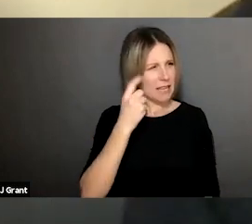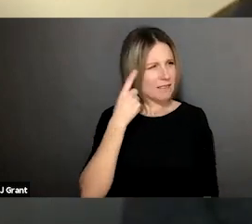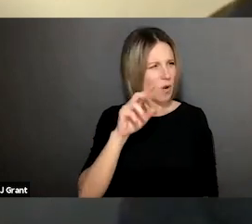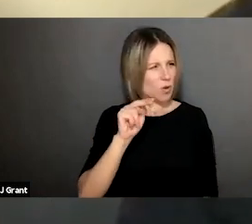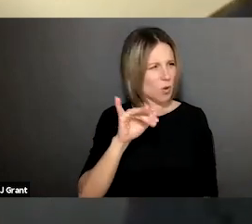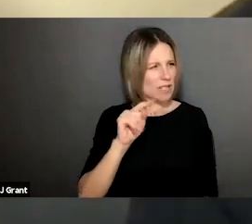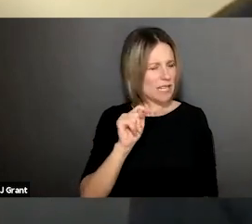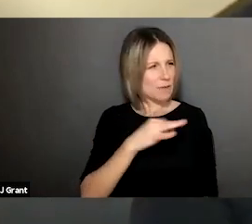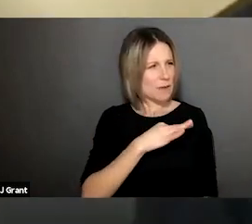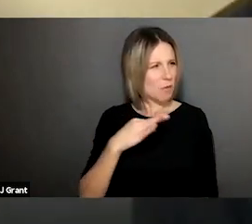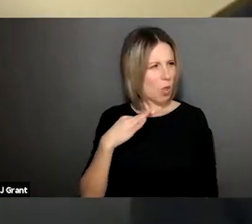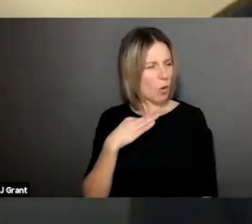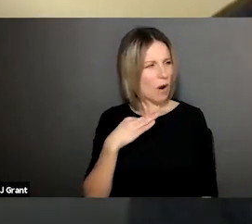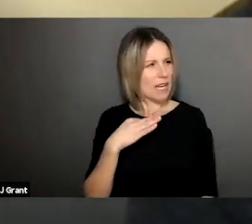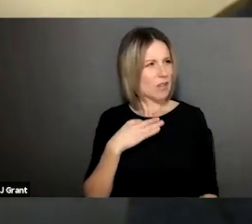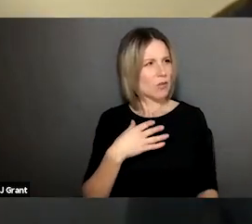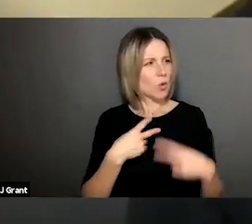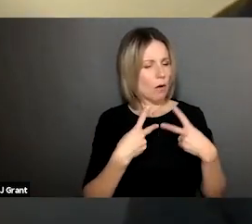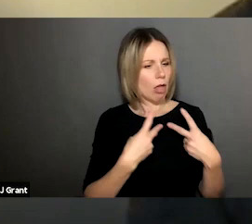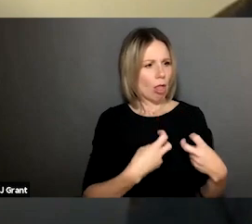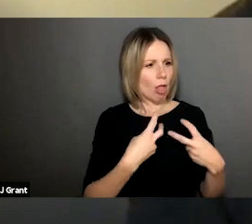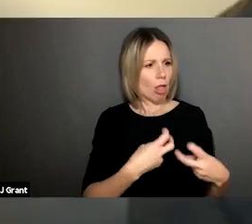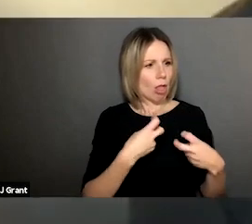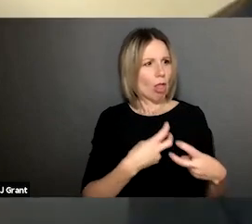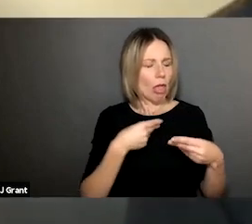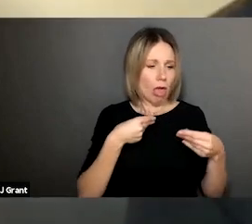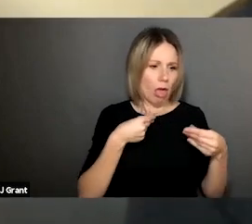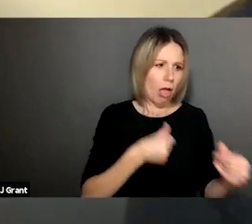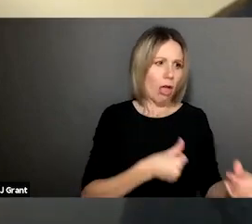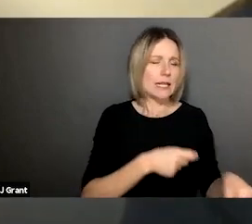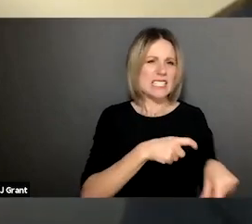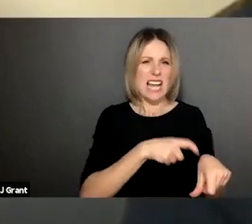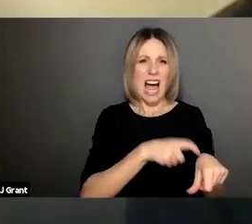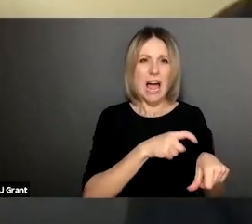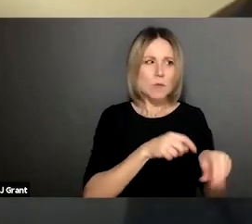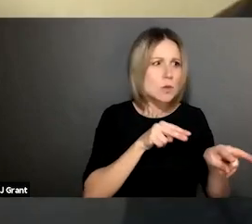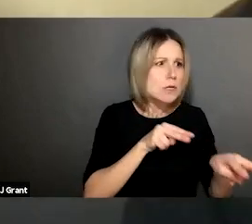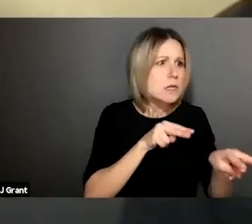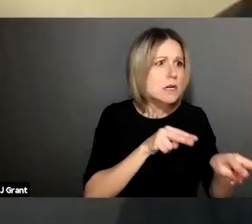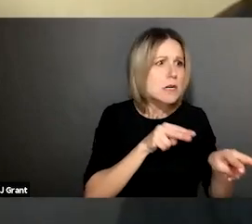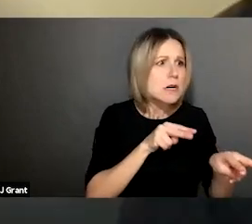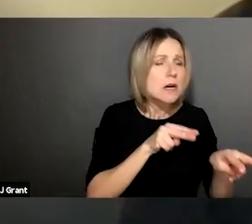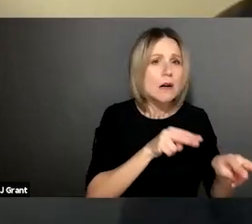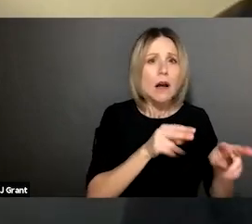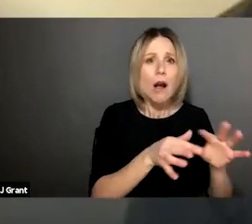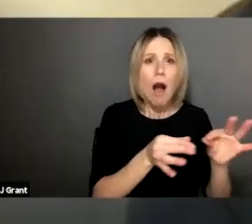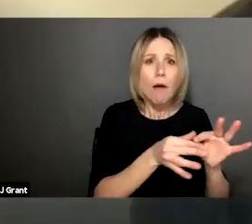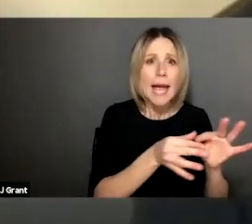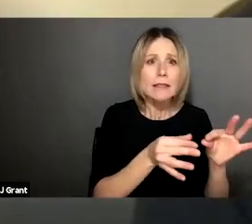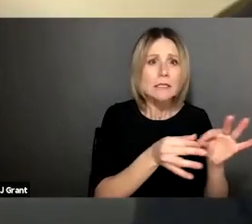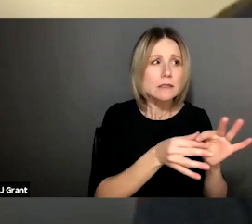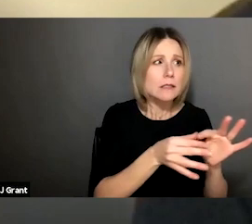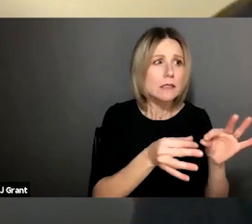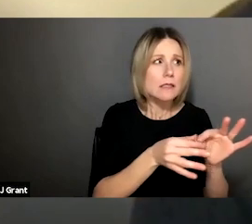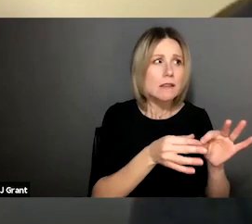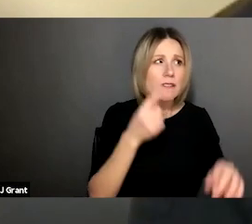spend a goodly part of her day moderating comments for Mark Zuckerberg's platform? And I think the answer